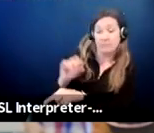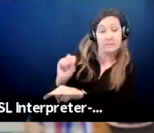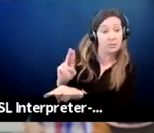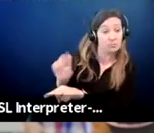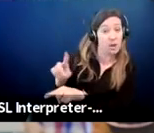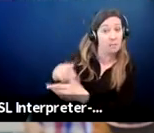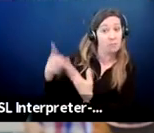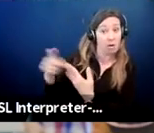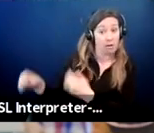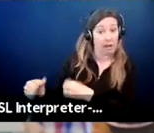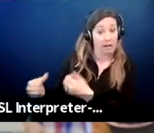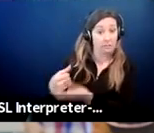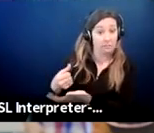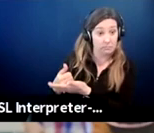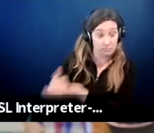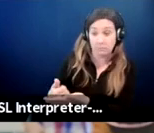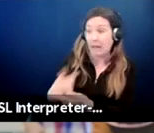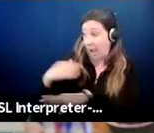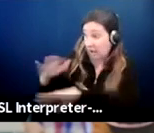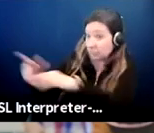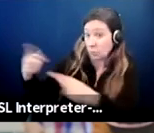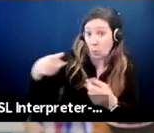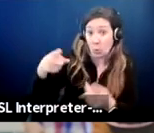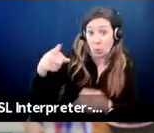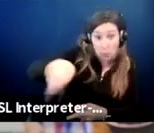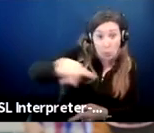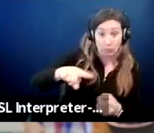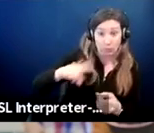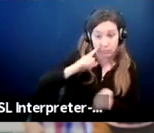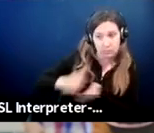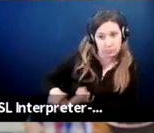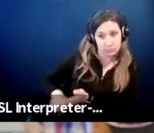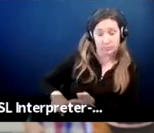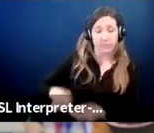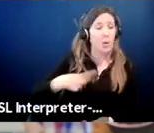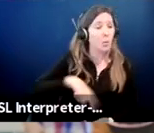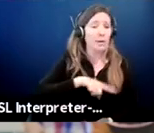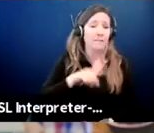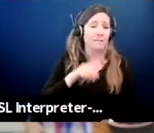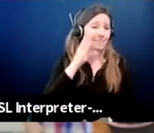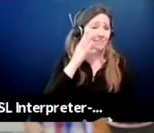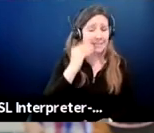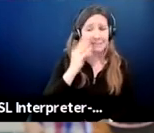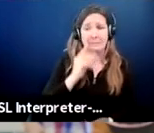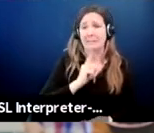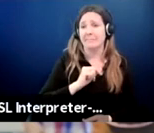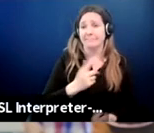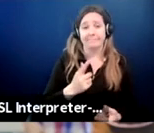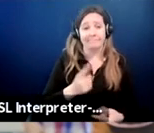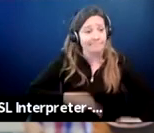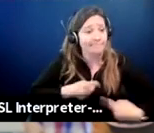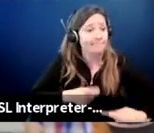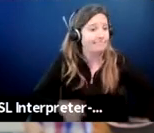And heavily look into that. And it's the simplest way to think about it. We've had obstacles, we've had uncertainties, and it's not